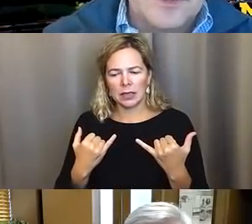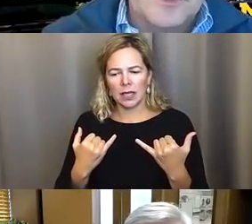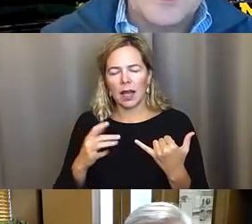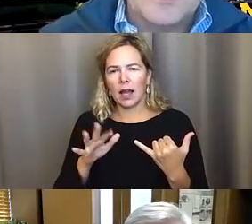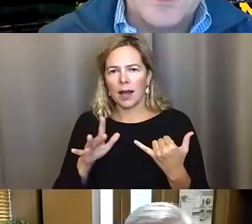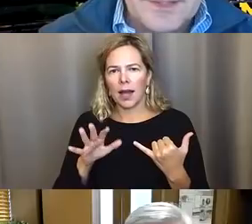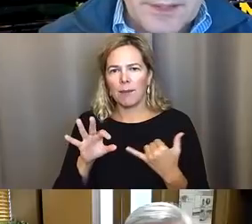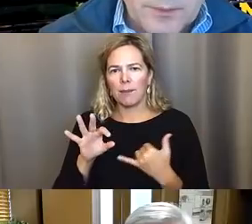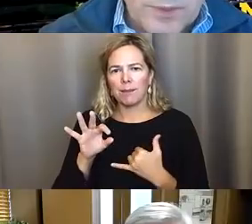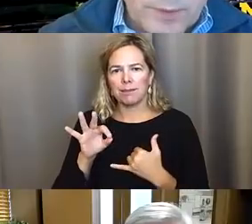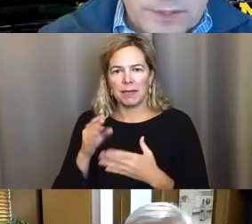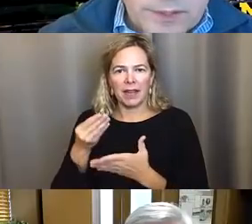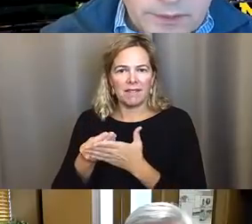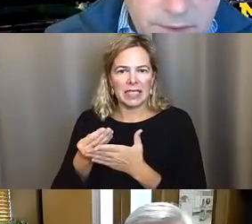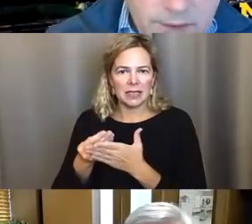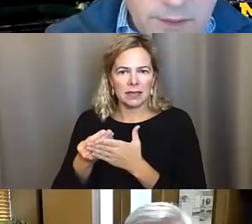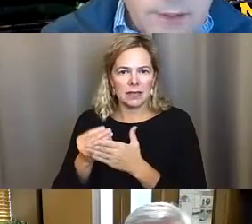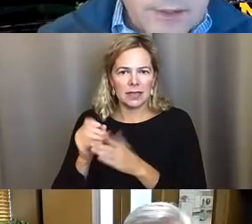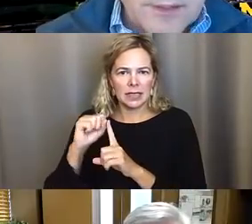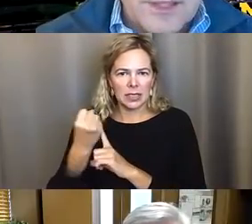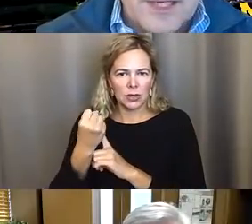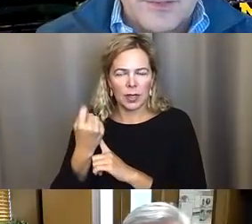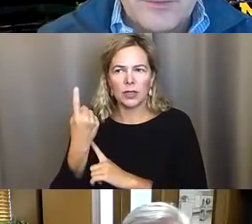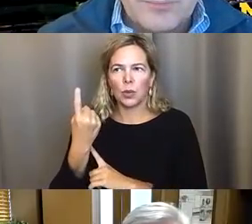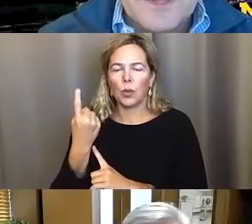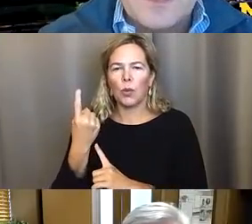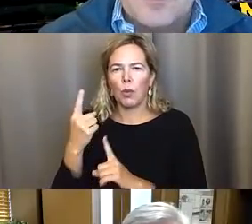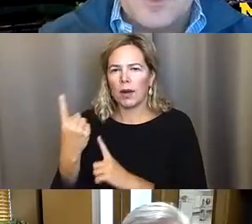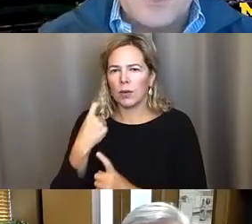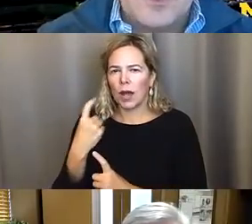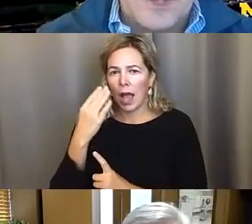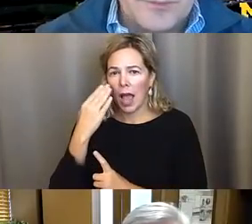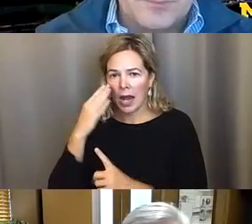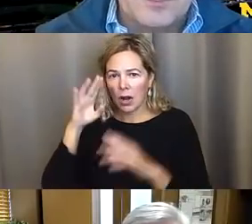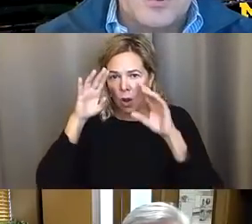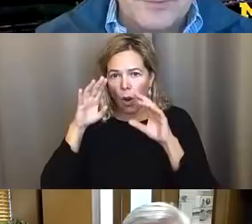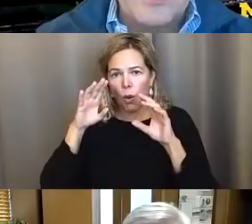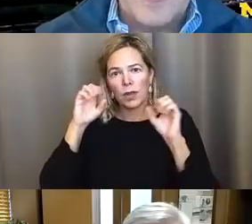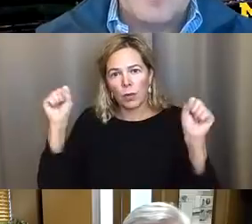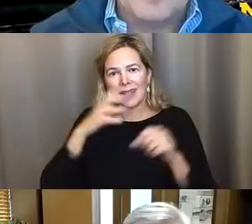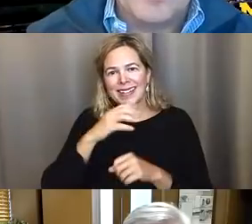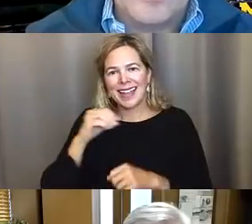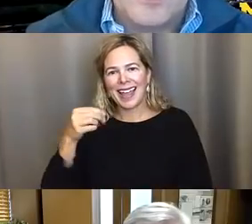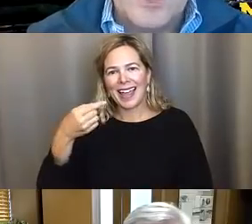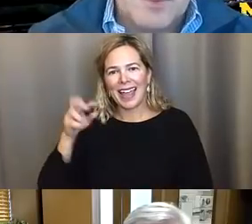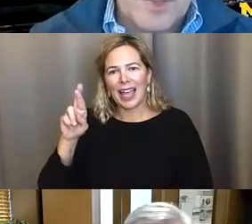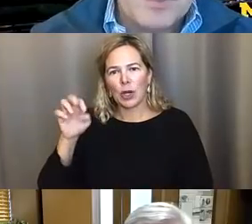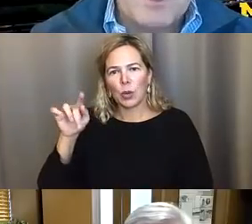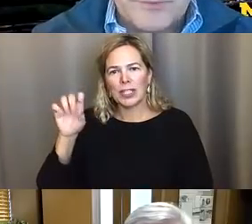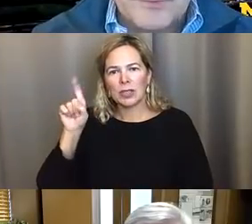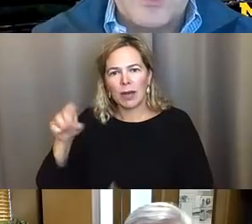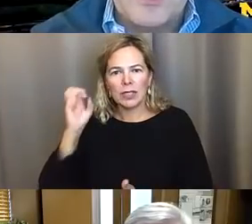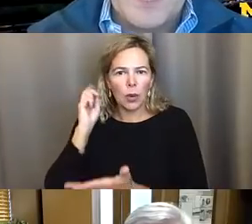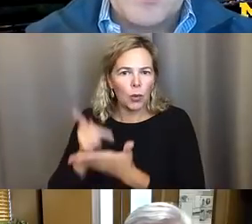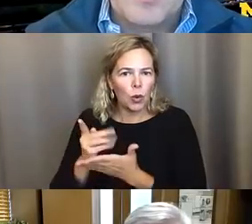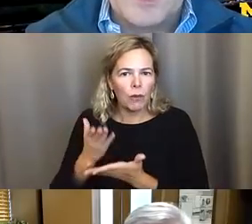fiscal situation, one question. I know the president and regents will need to approve any proposals, but what